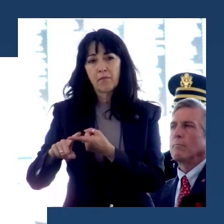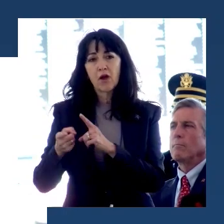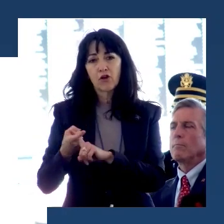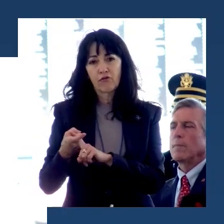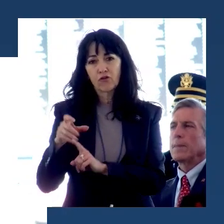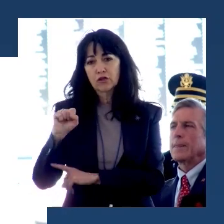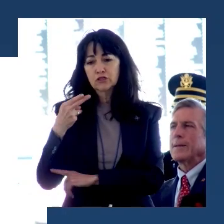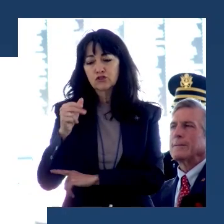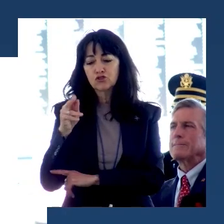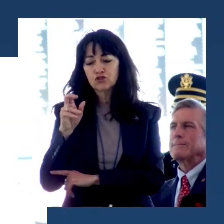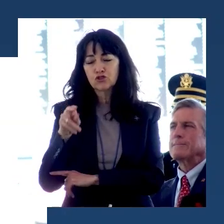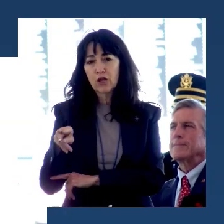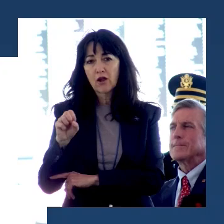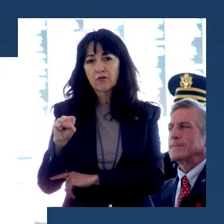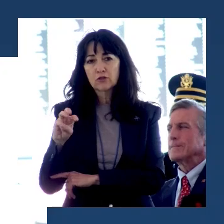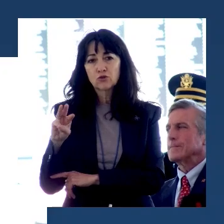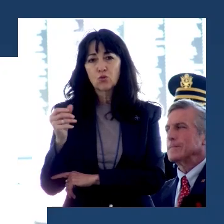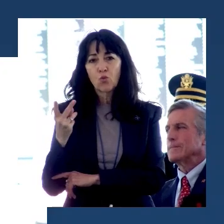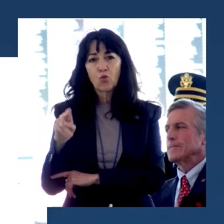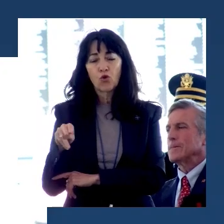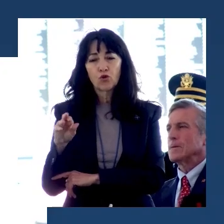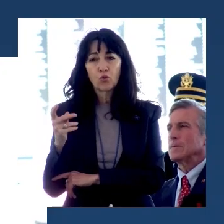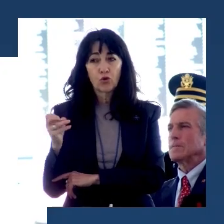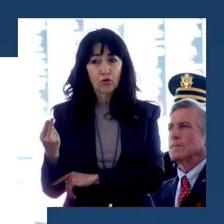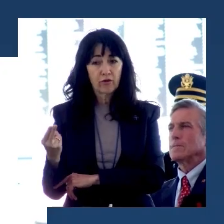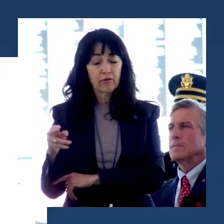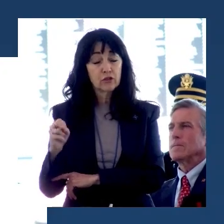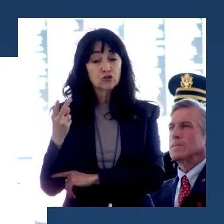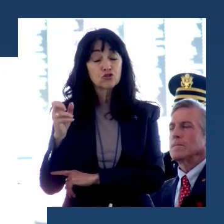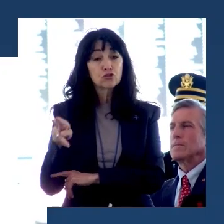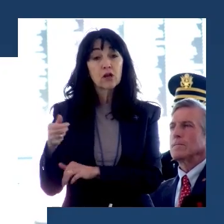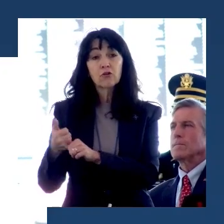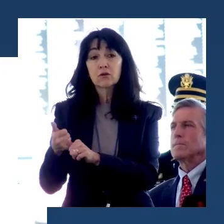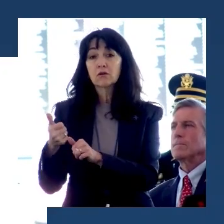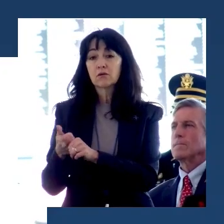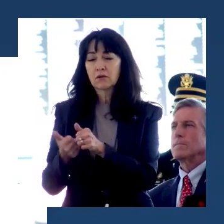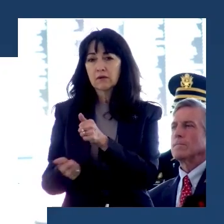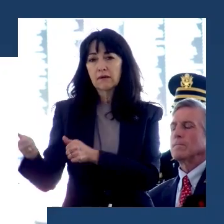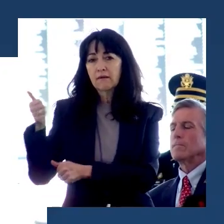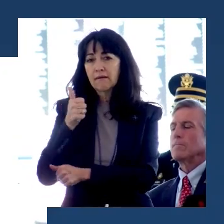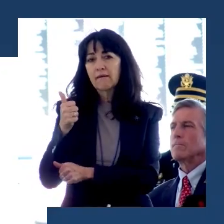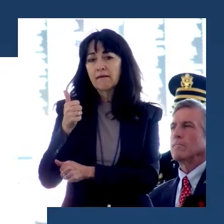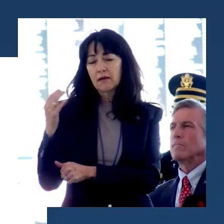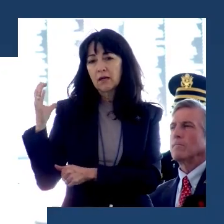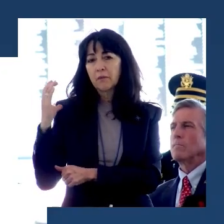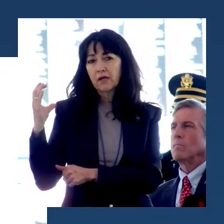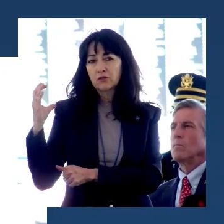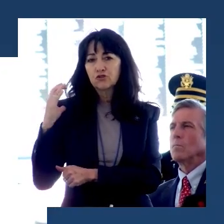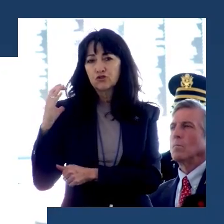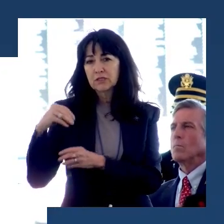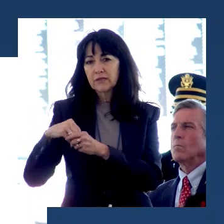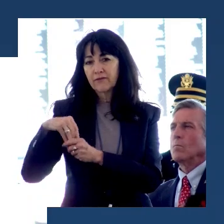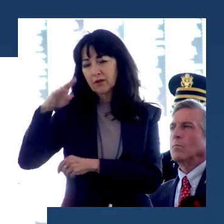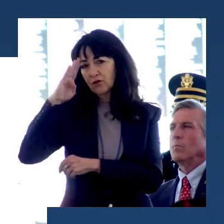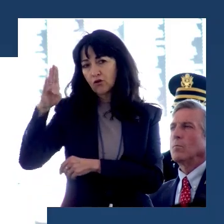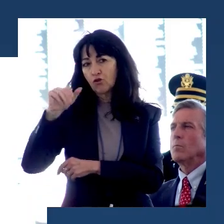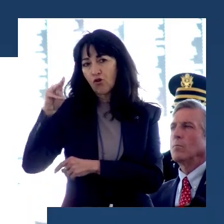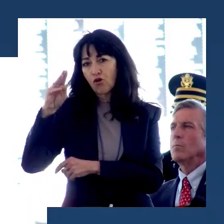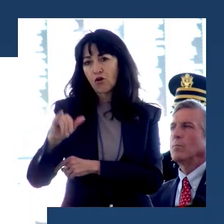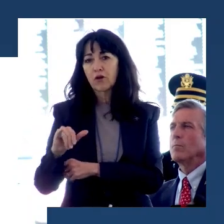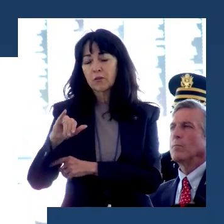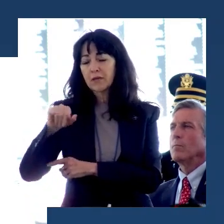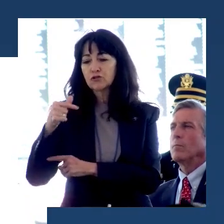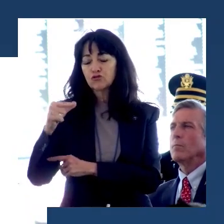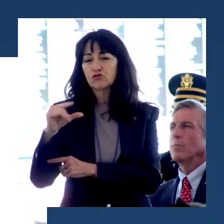Sharon Swartworth. Sharon was the Command Chief Warrant Officer in the United States Army JAG